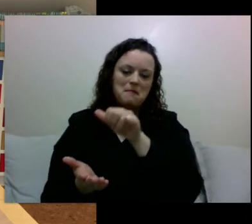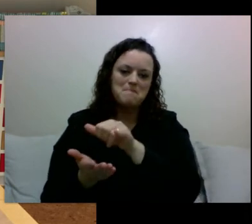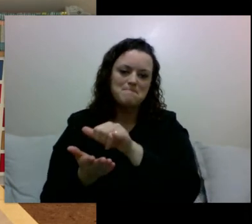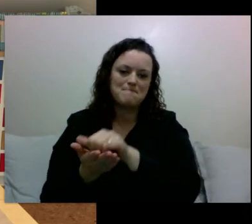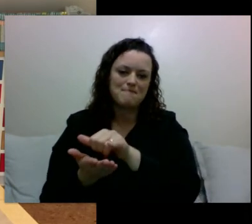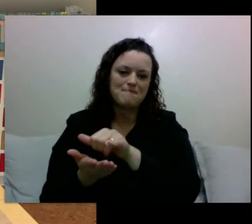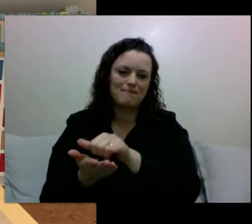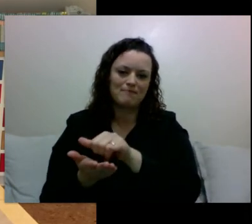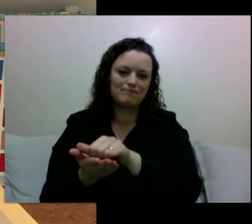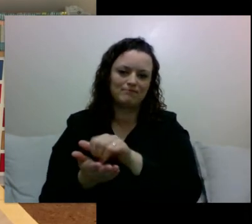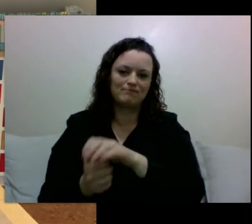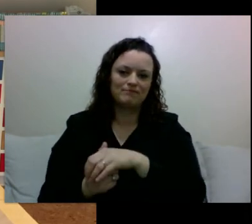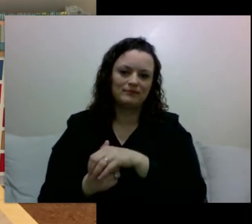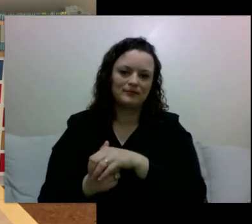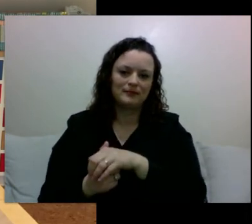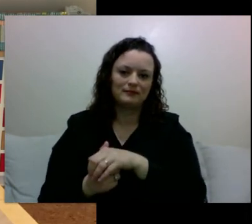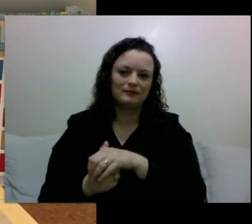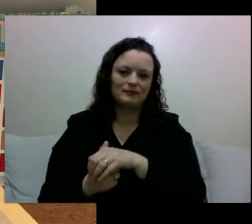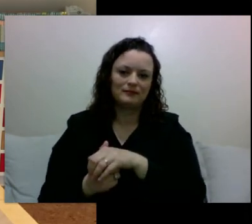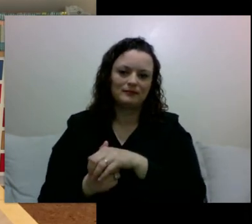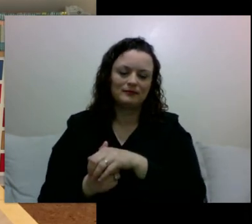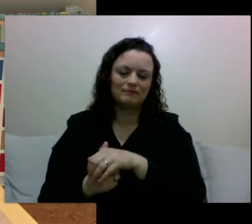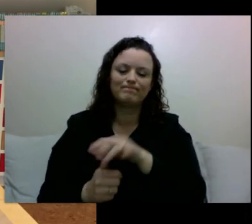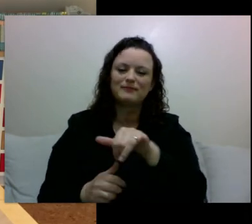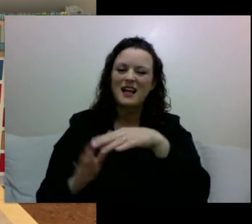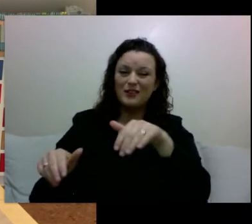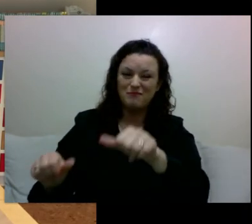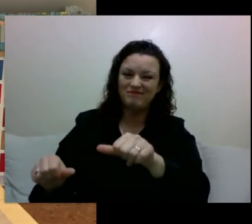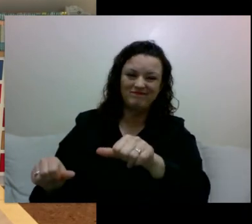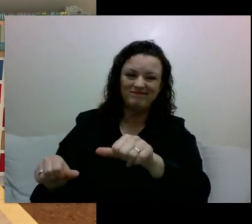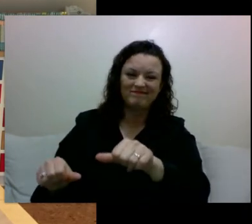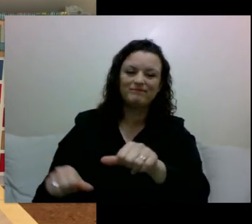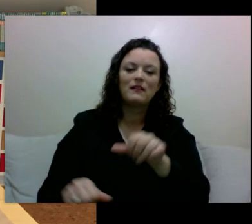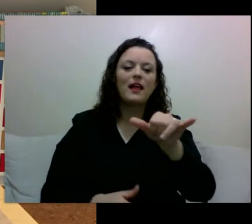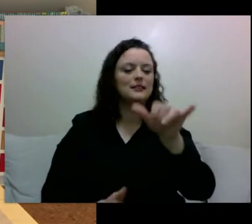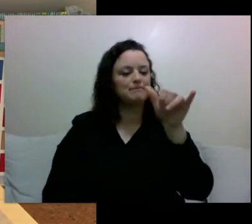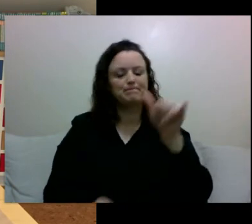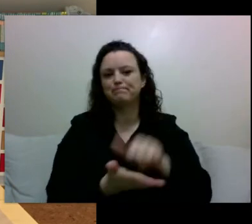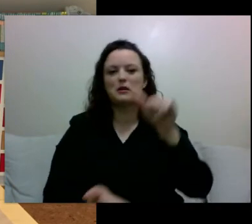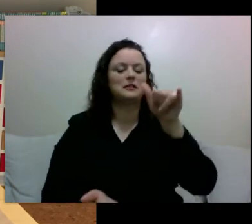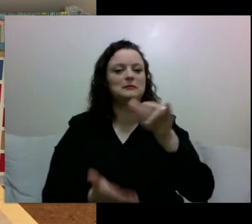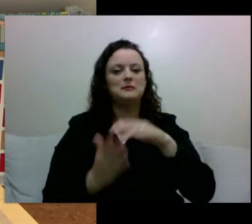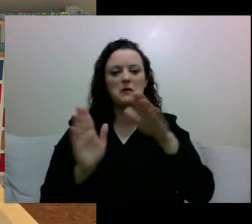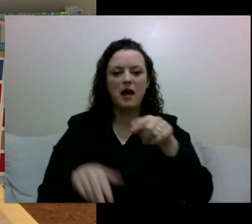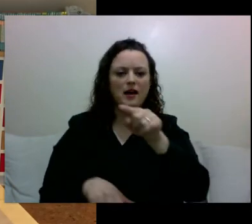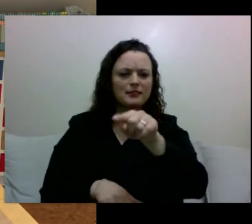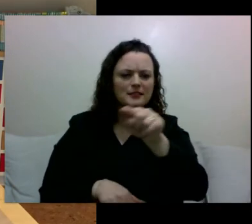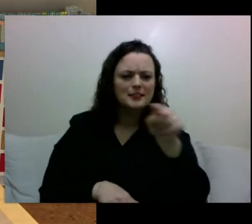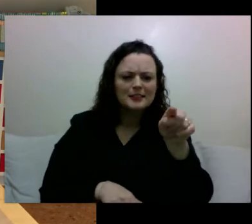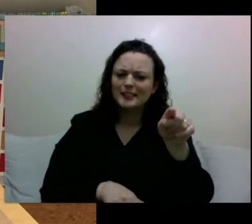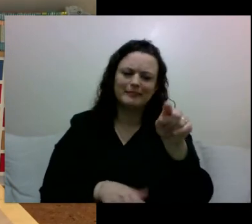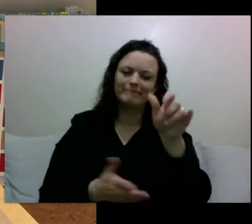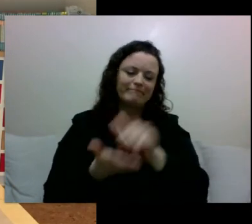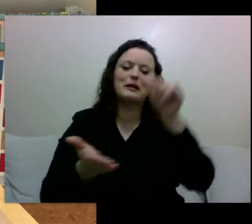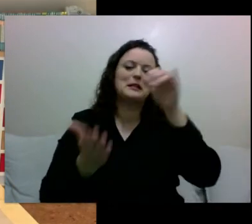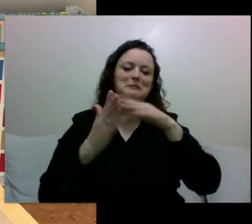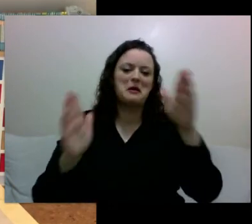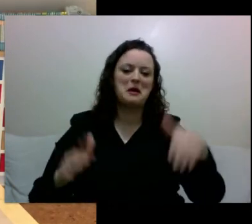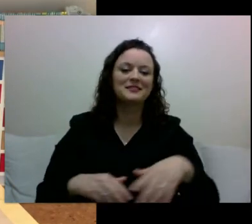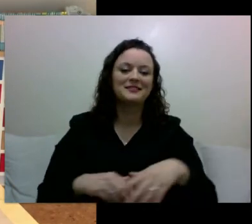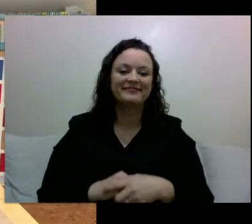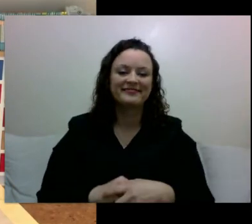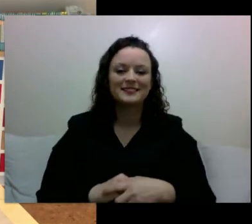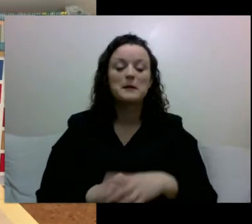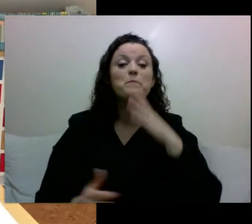houses I'm looking at now are completely impossible houses. Excellent. Well, thank you guys